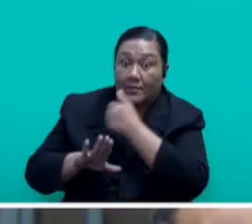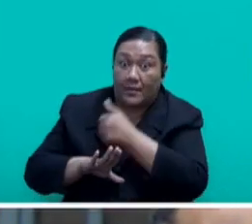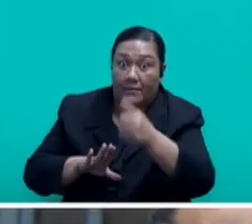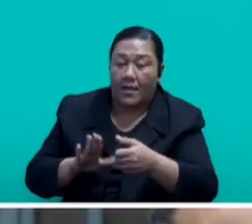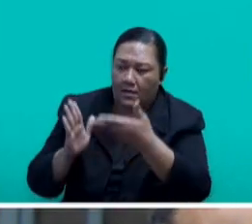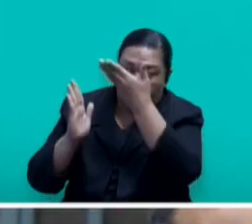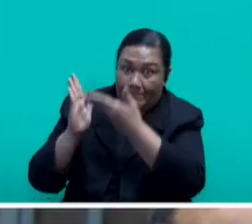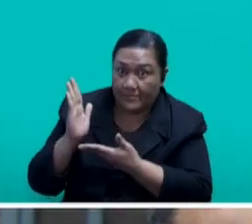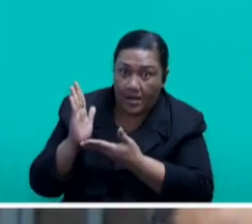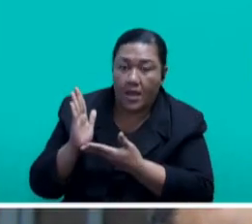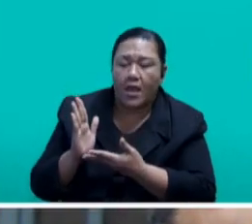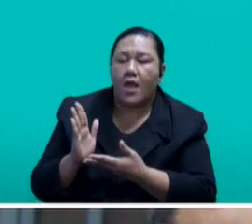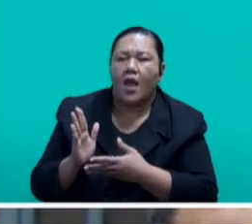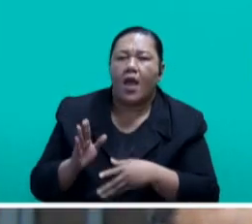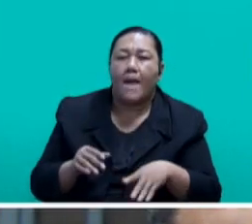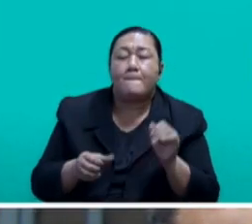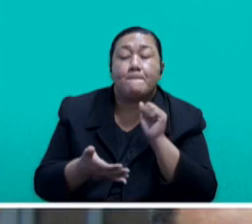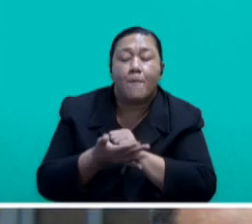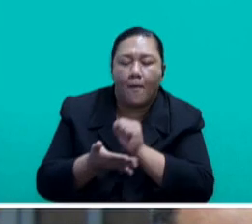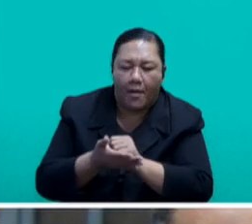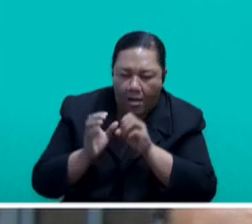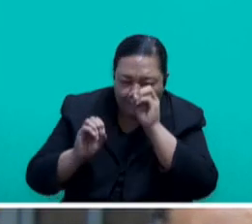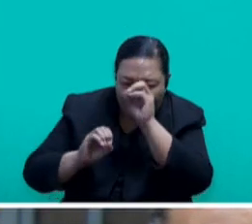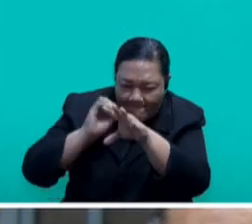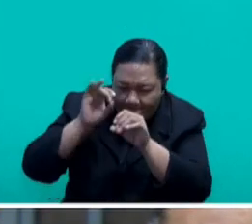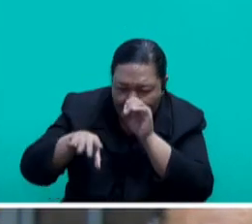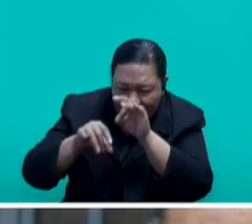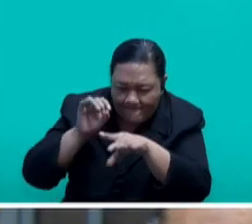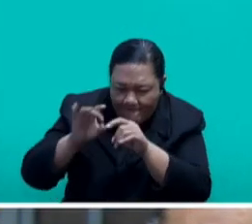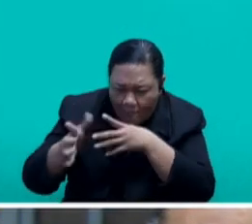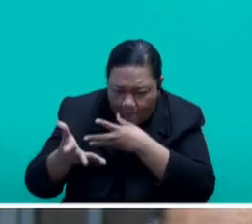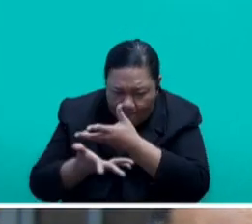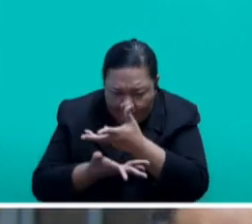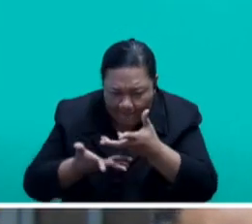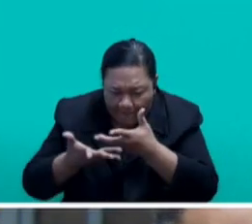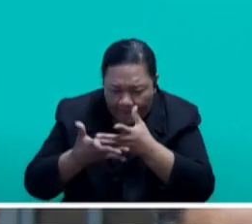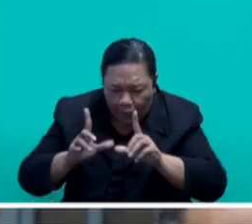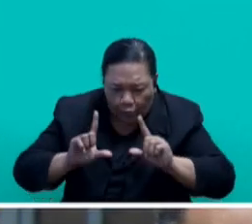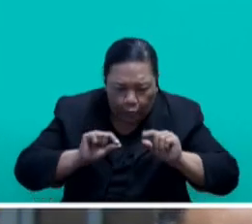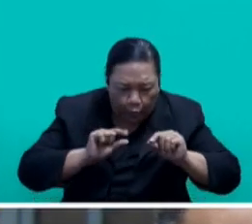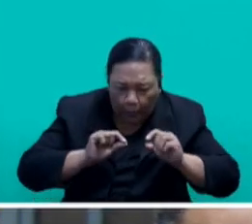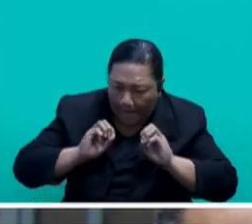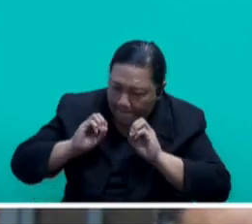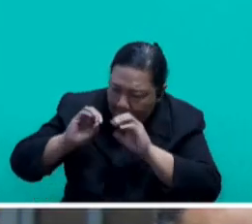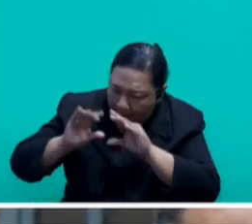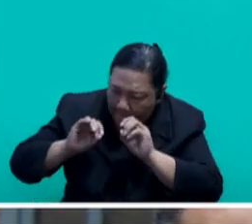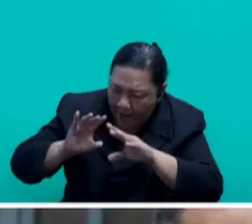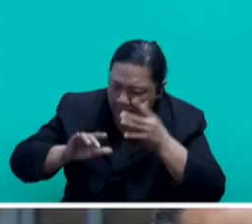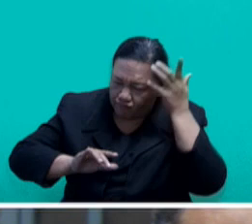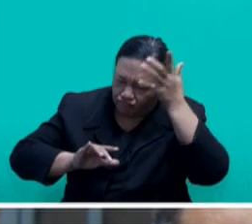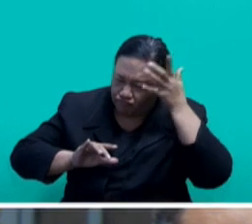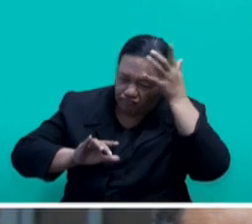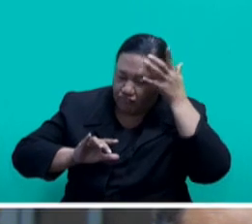the 2023-2024 national budget by prioritizing productive sectors that would drive